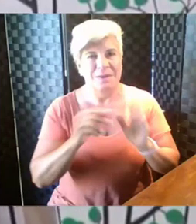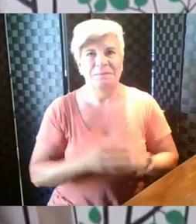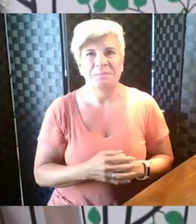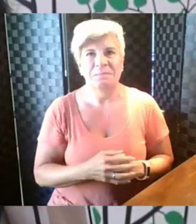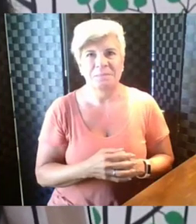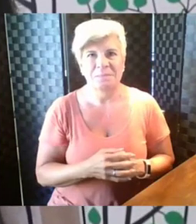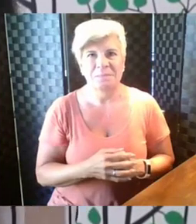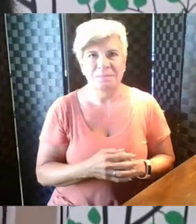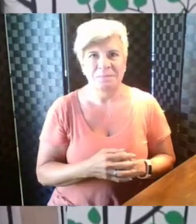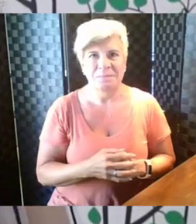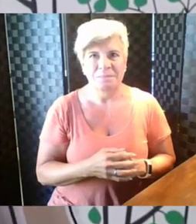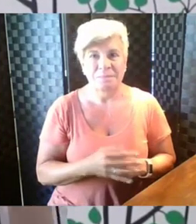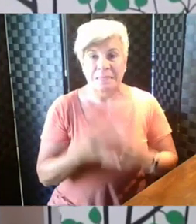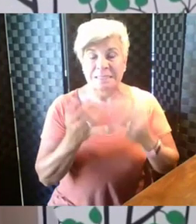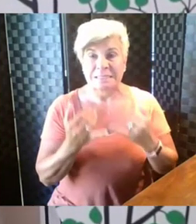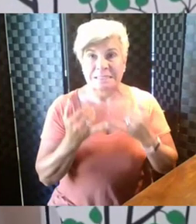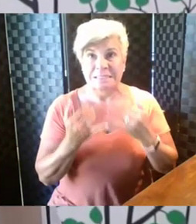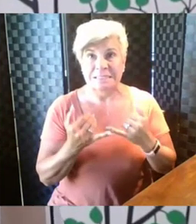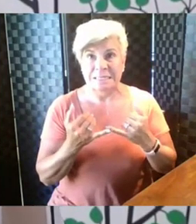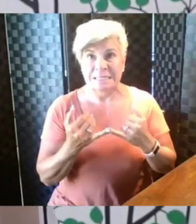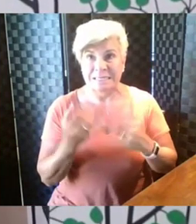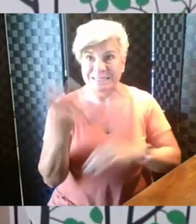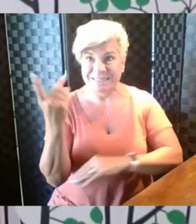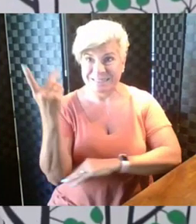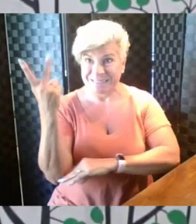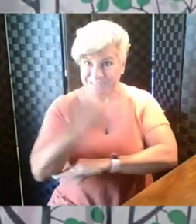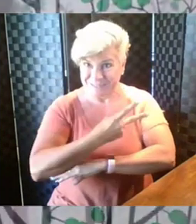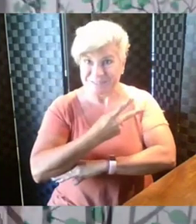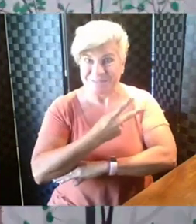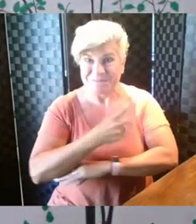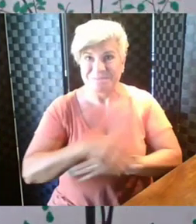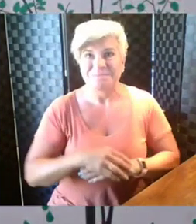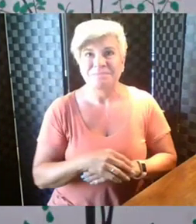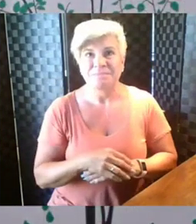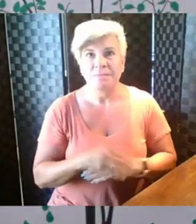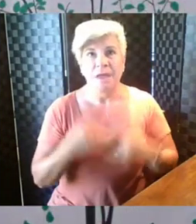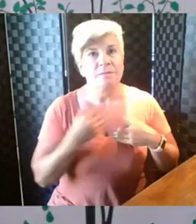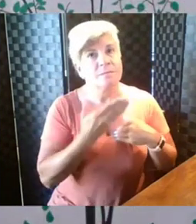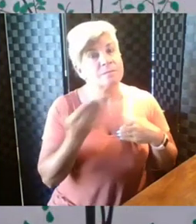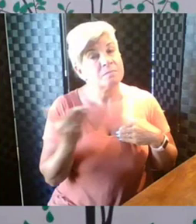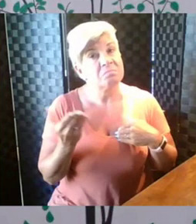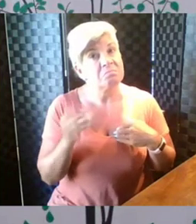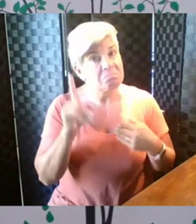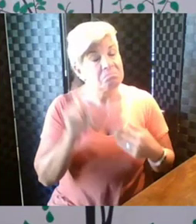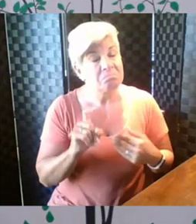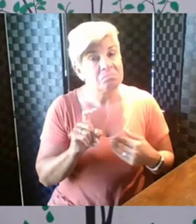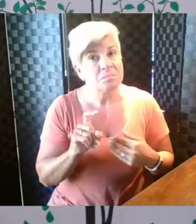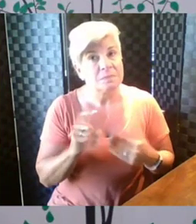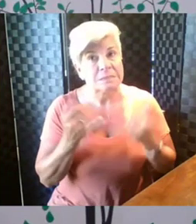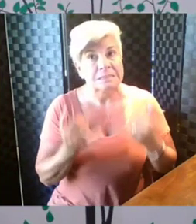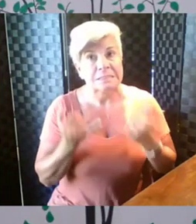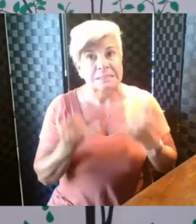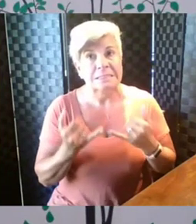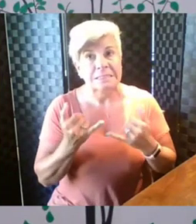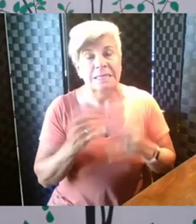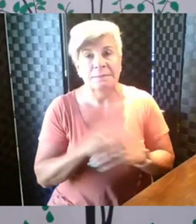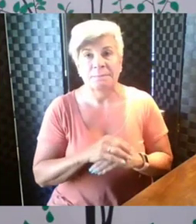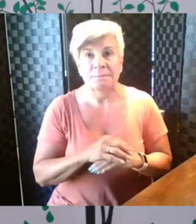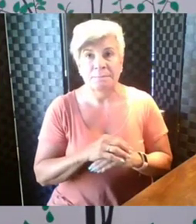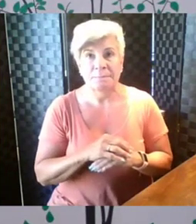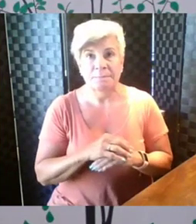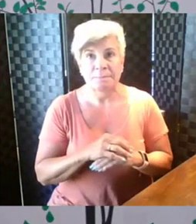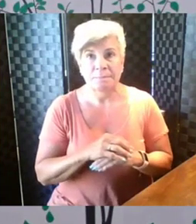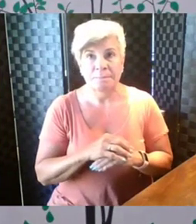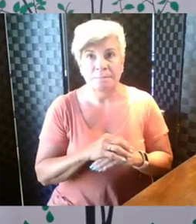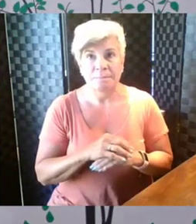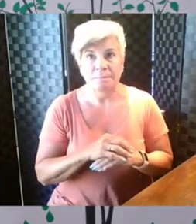Elementary. And today is day two, and so up here I have the materials that you're going to need for our lesson today so